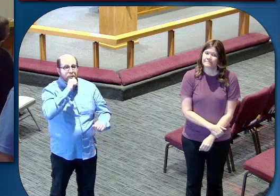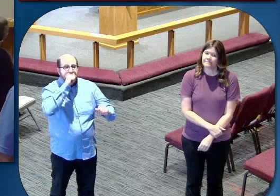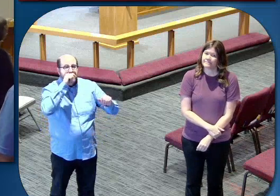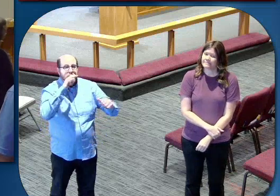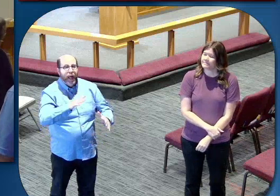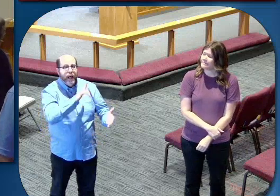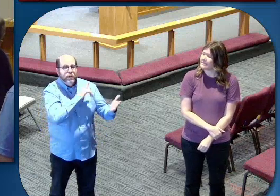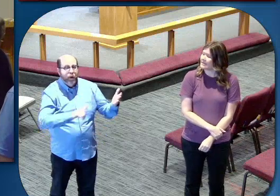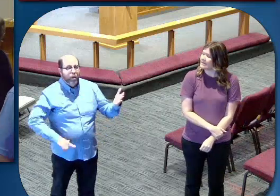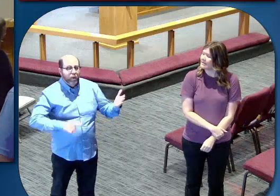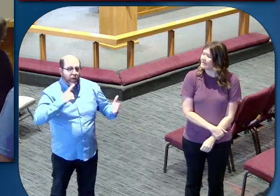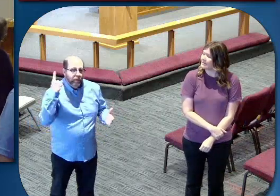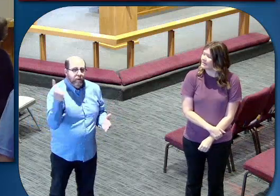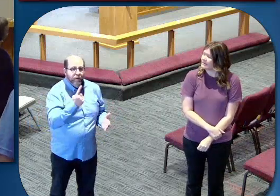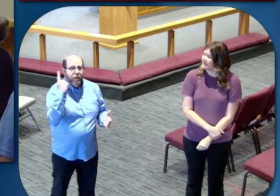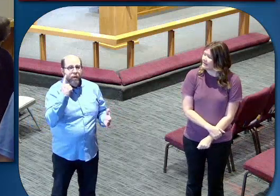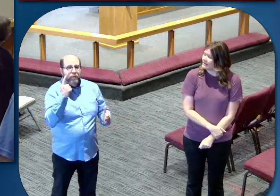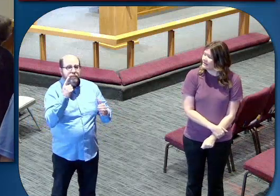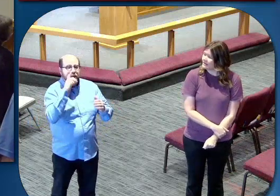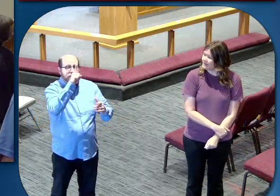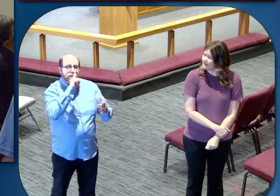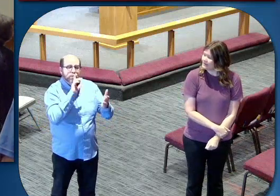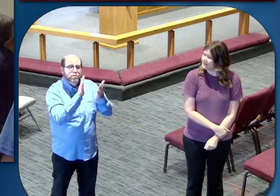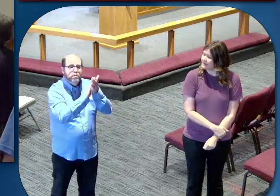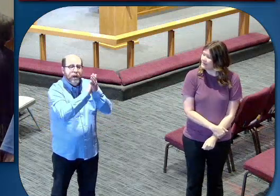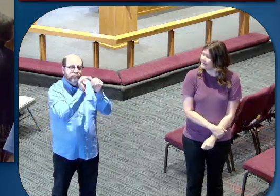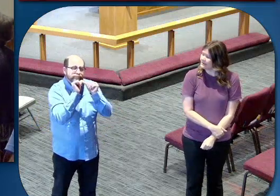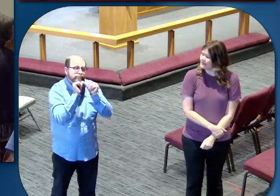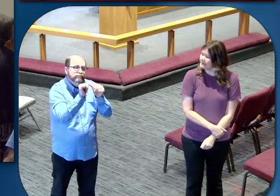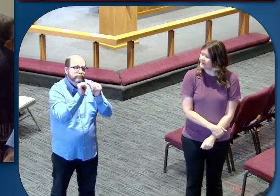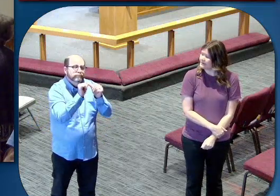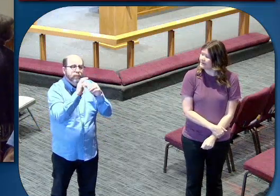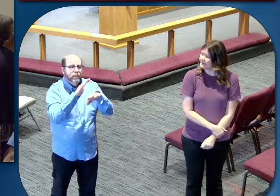shall continually be in my mouth.